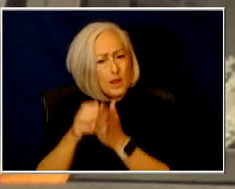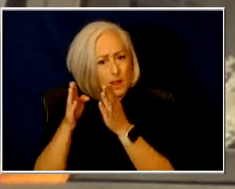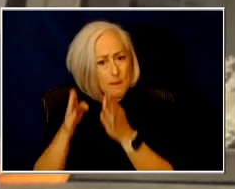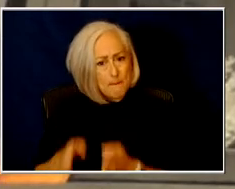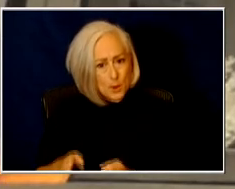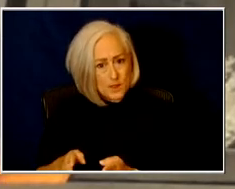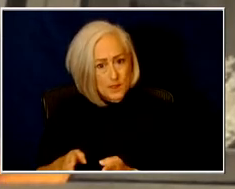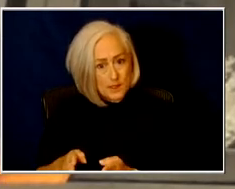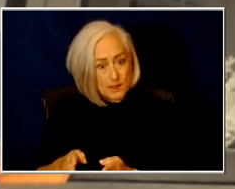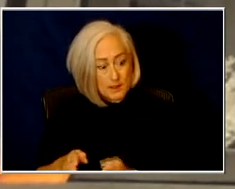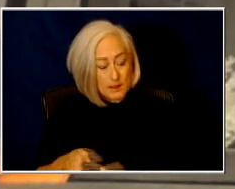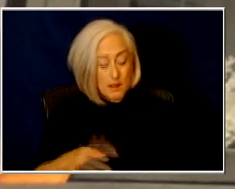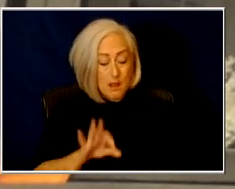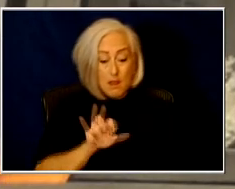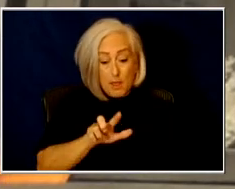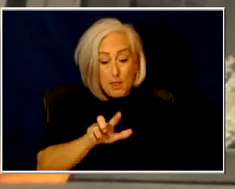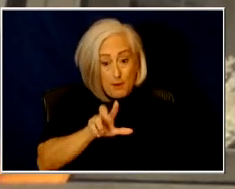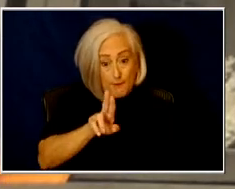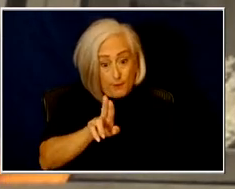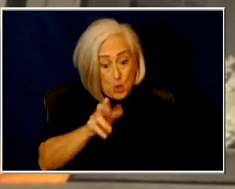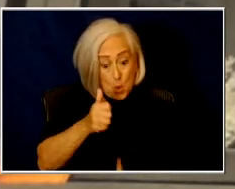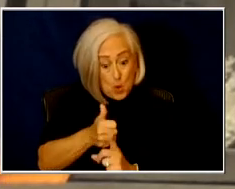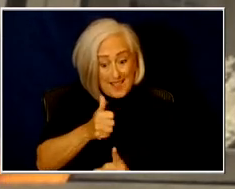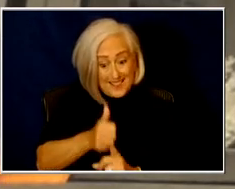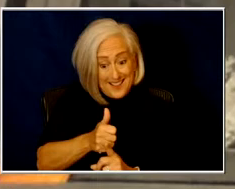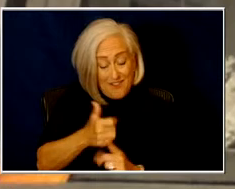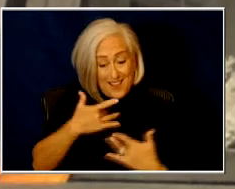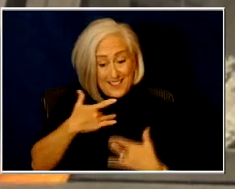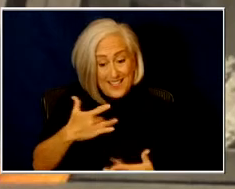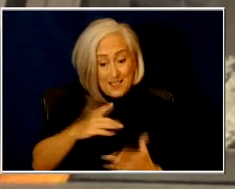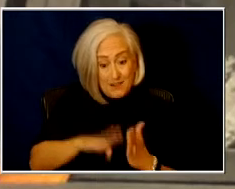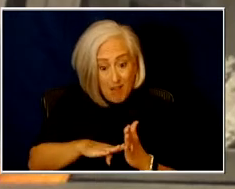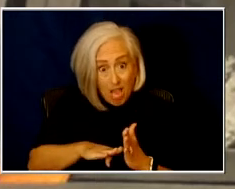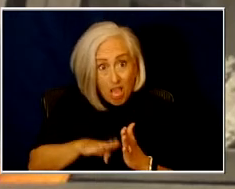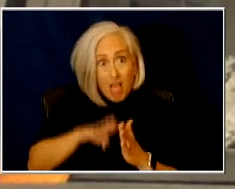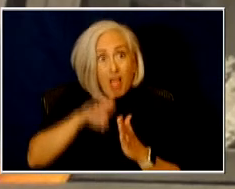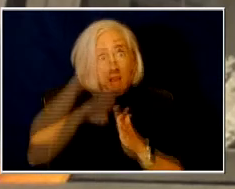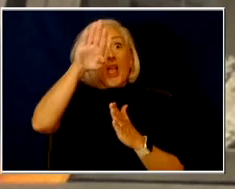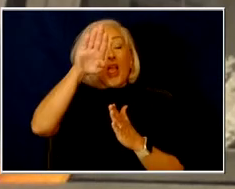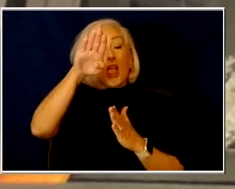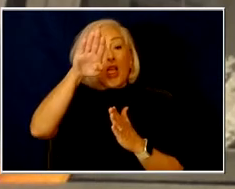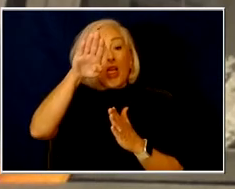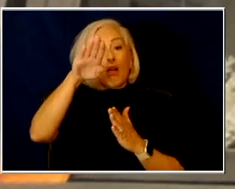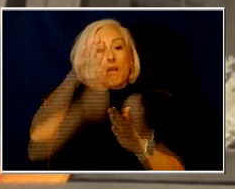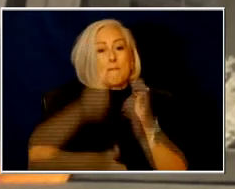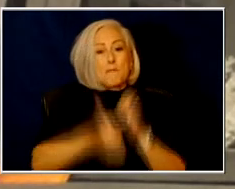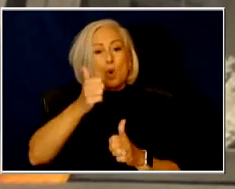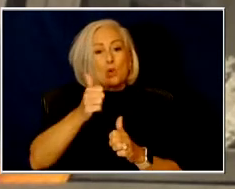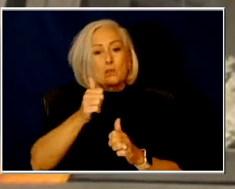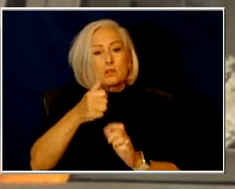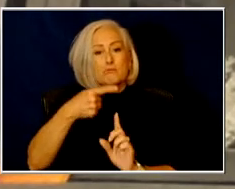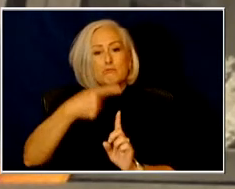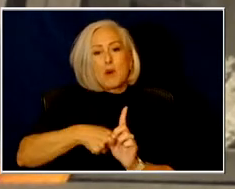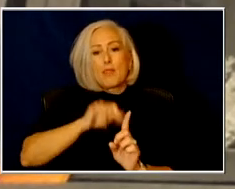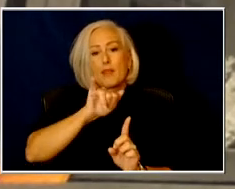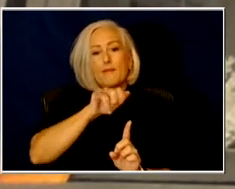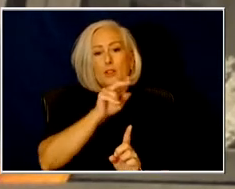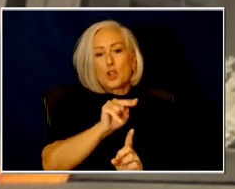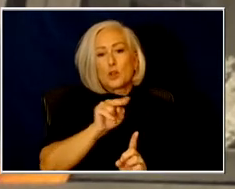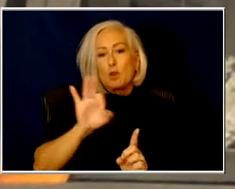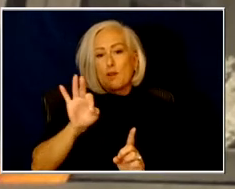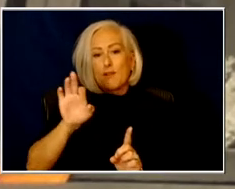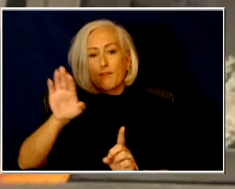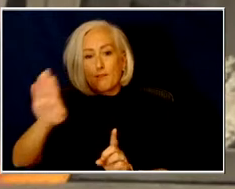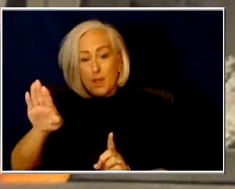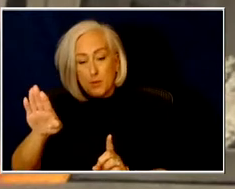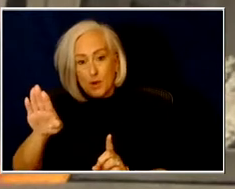influenza outbreaks usually are in the January February time frame I mentioned that because many people think that